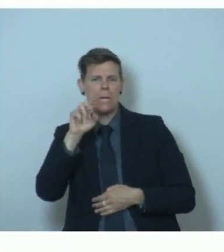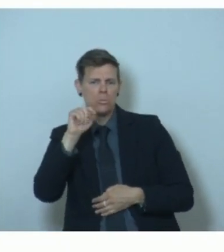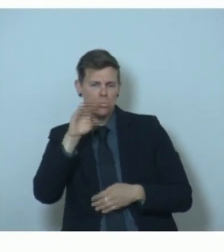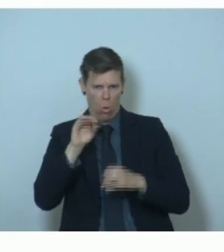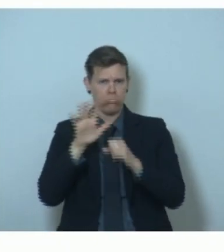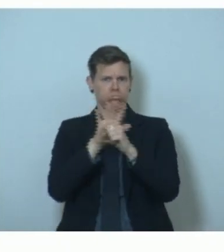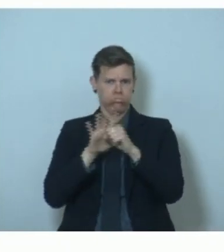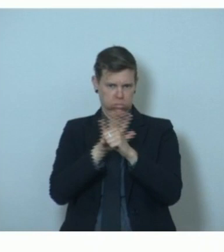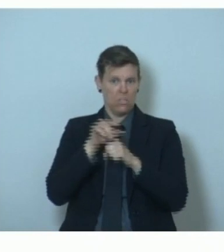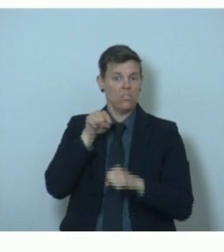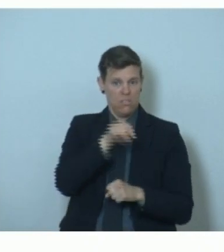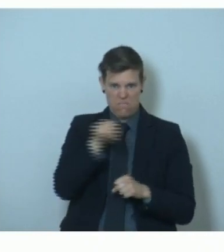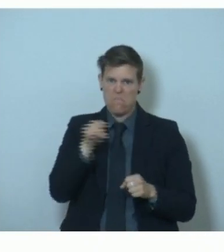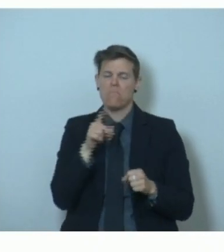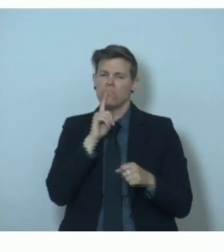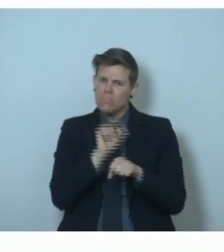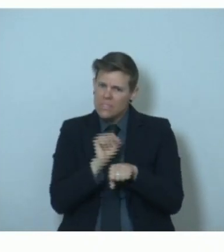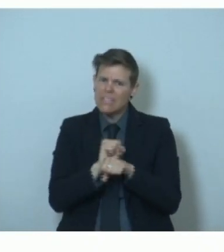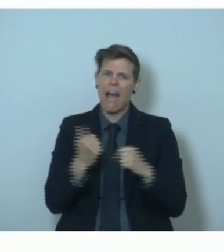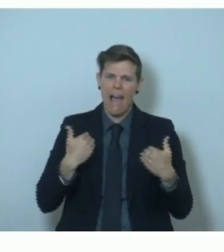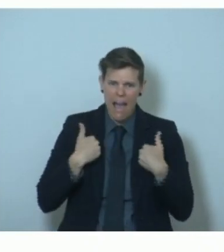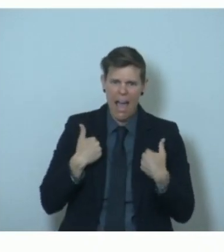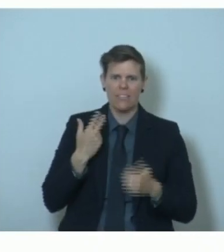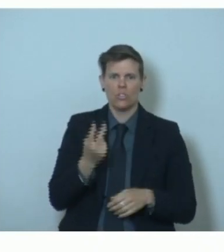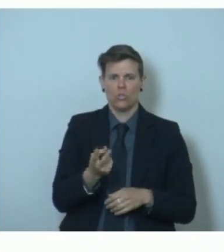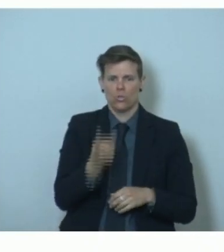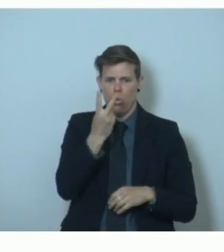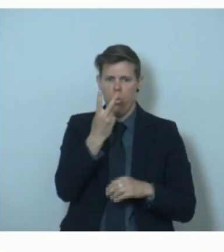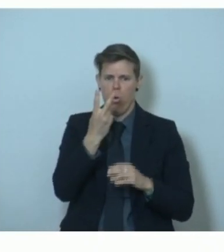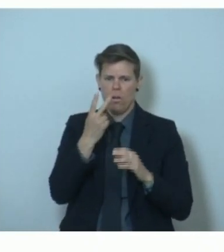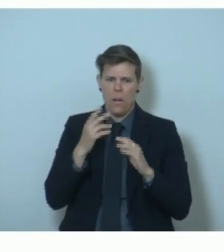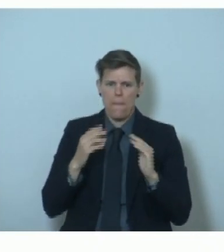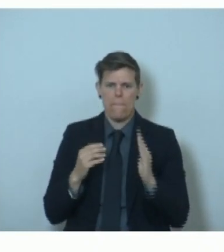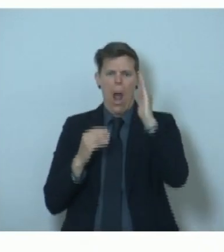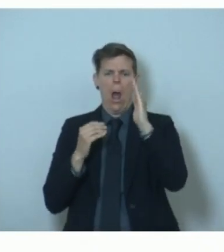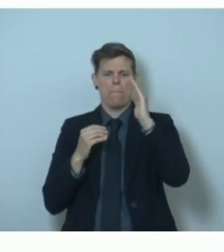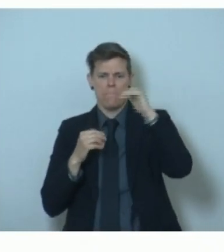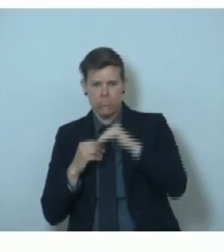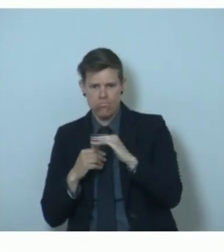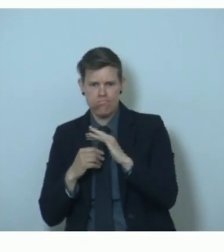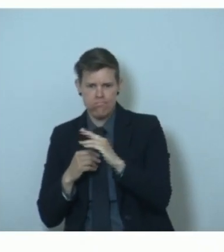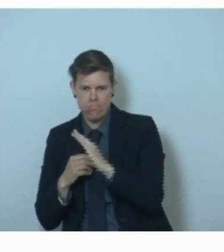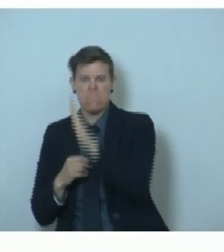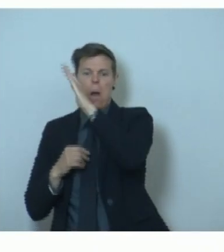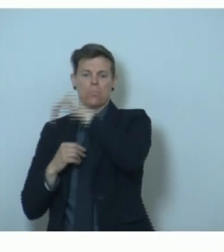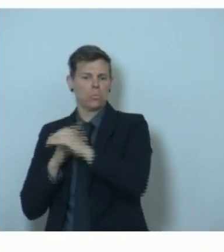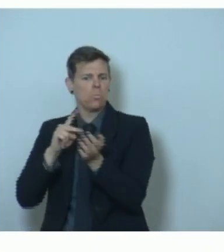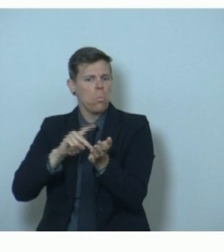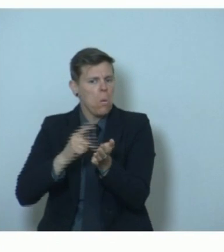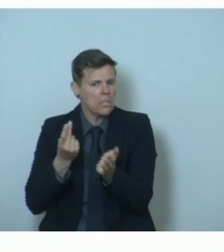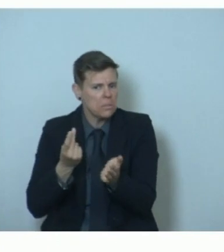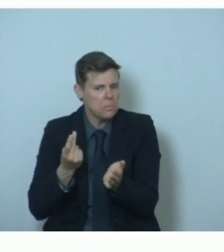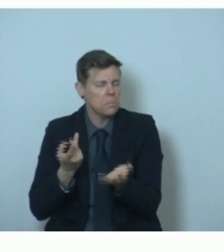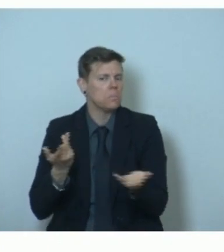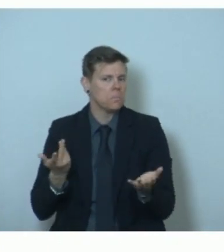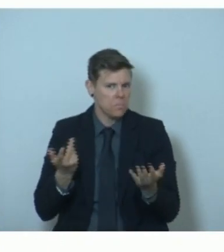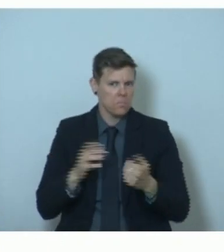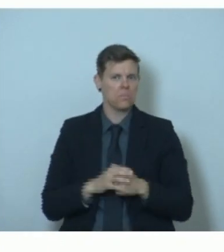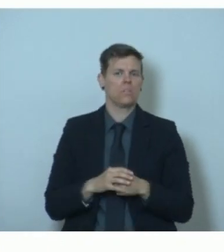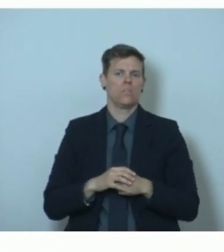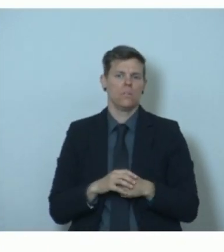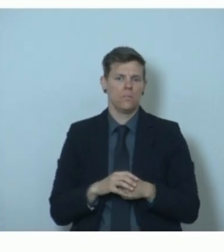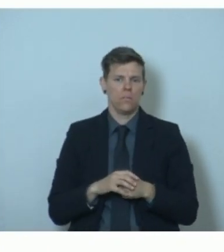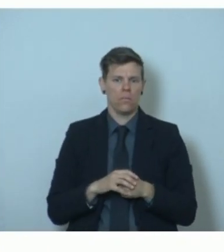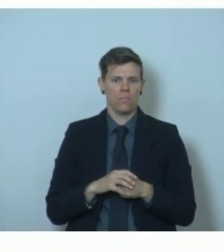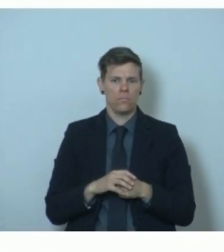peaks. We had one, and apparently more contact between individuals, and a second one that appears to be passed. I'm